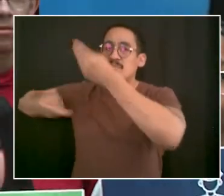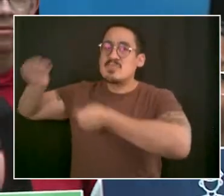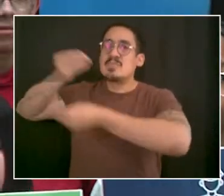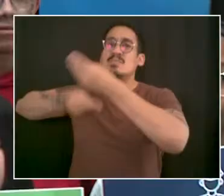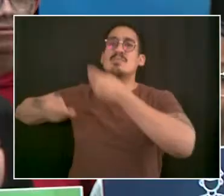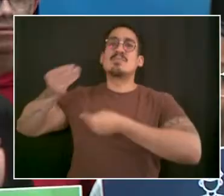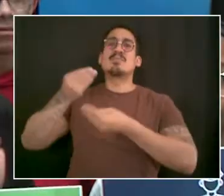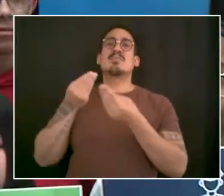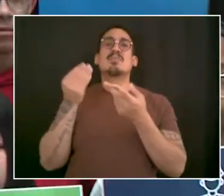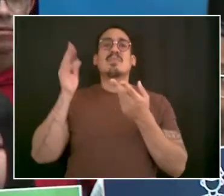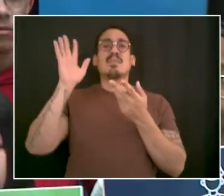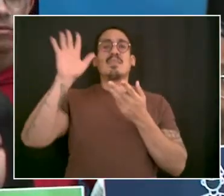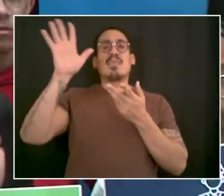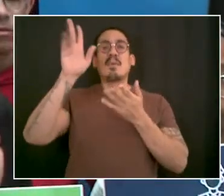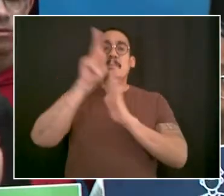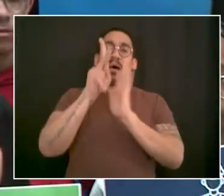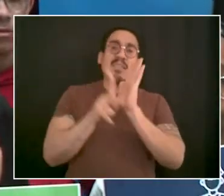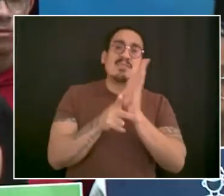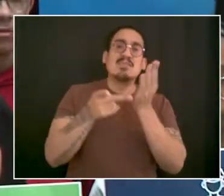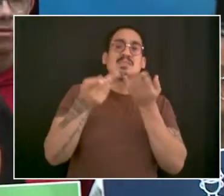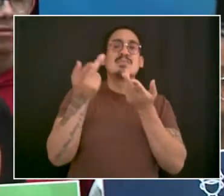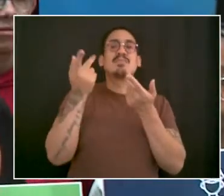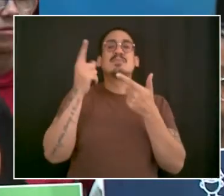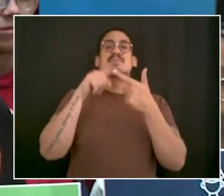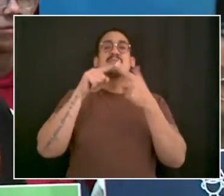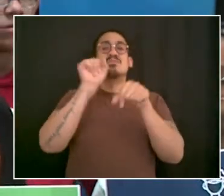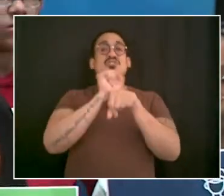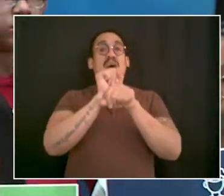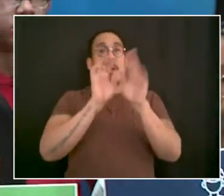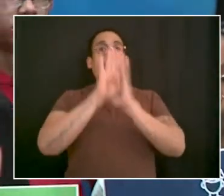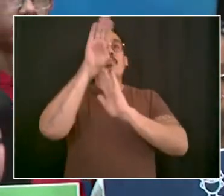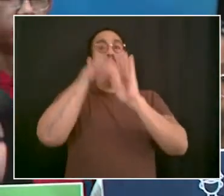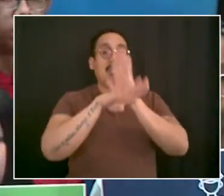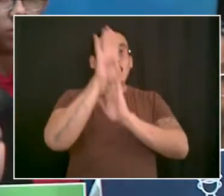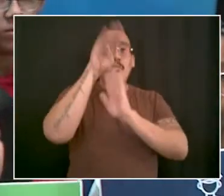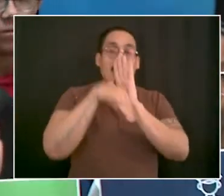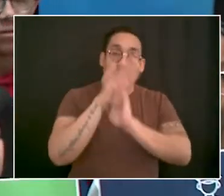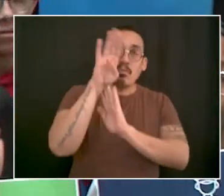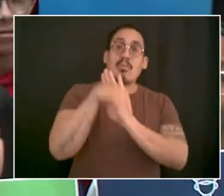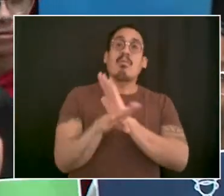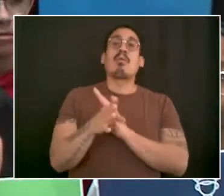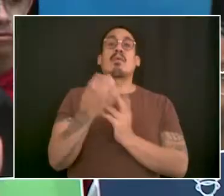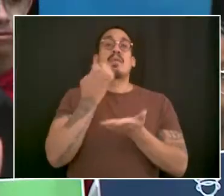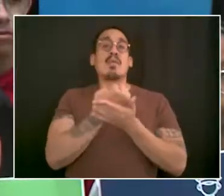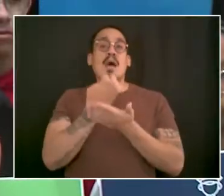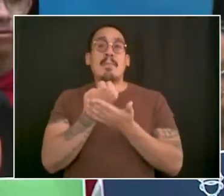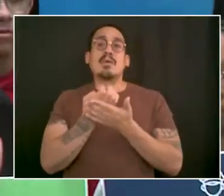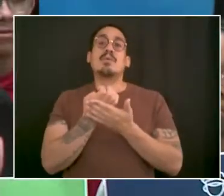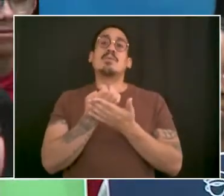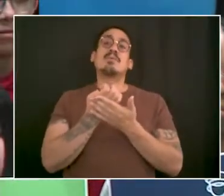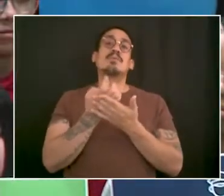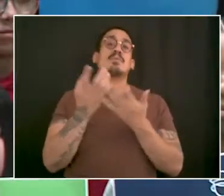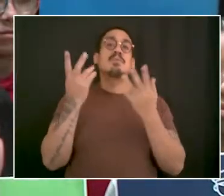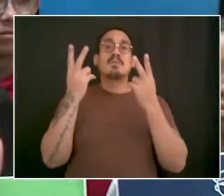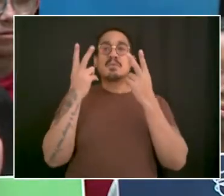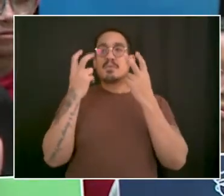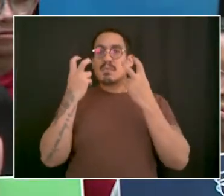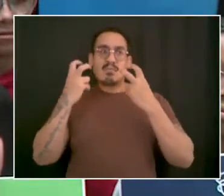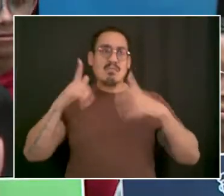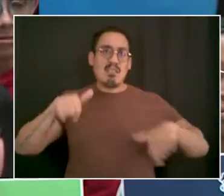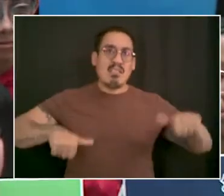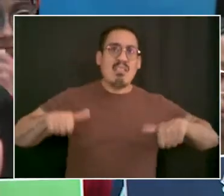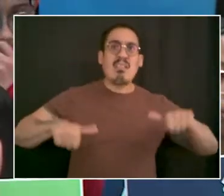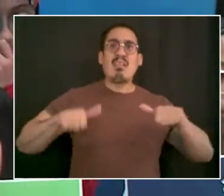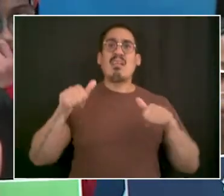shifts. The pace of job gain is also slowing. Economic uncertainty has increased. Wall Street profits have been strong